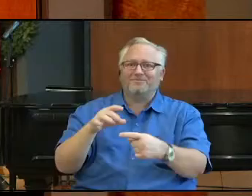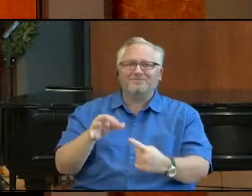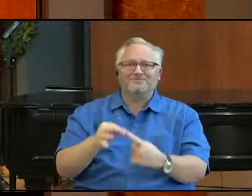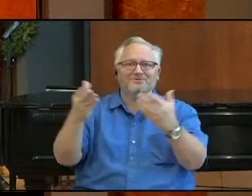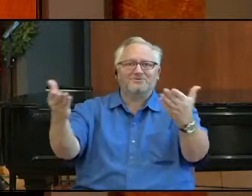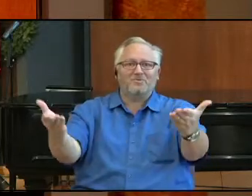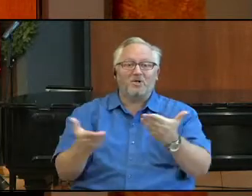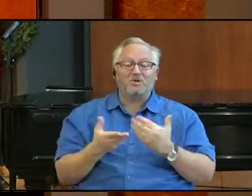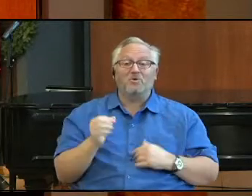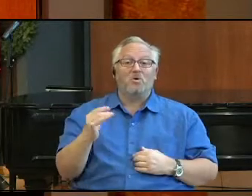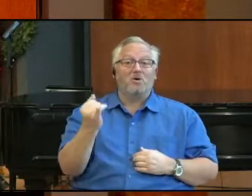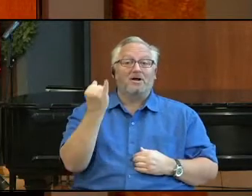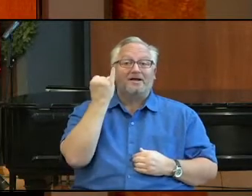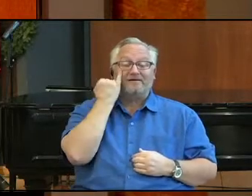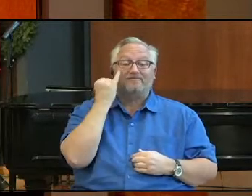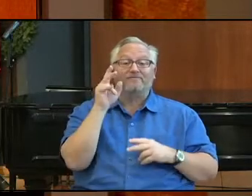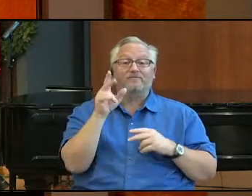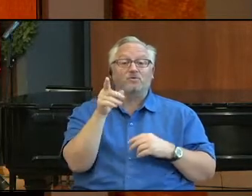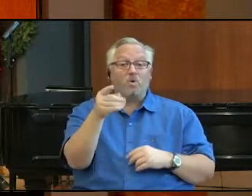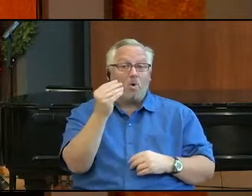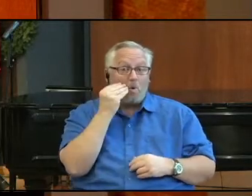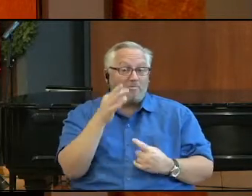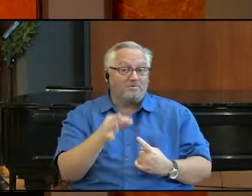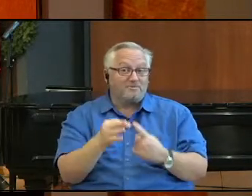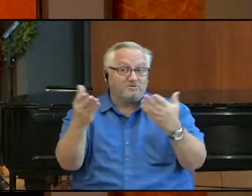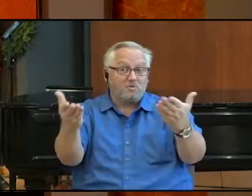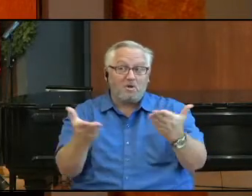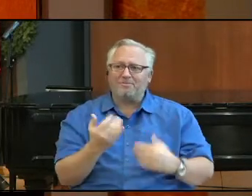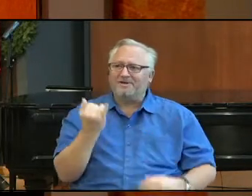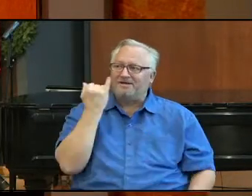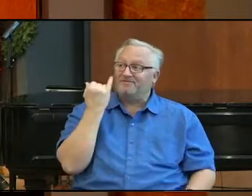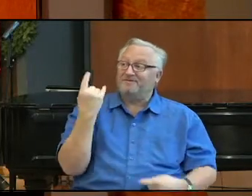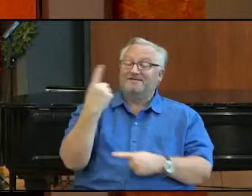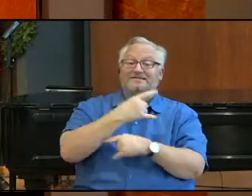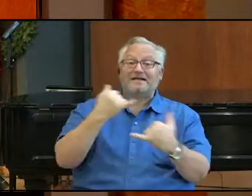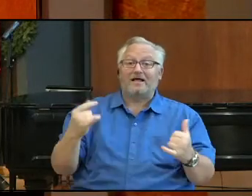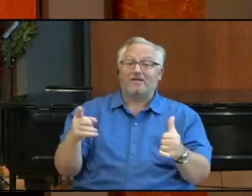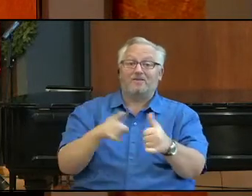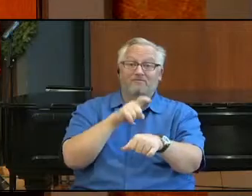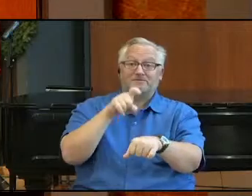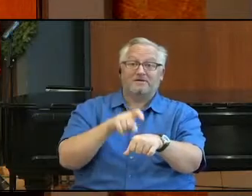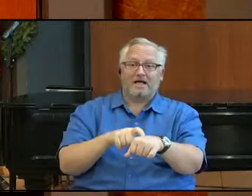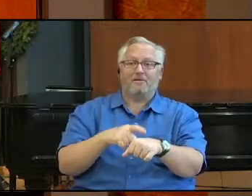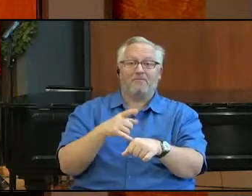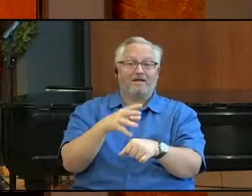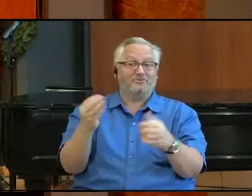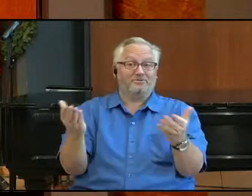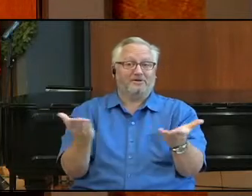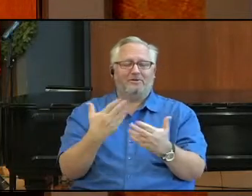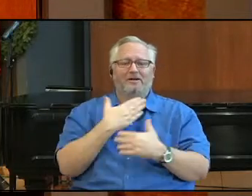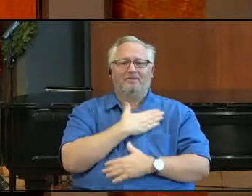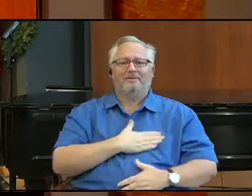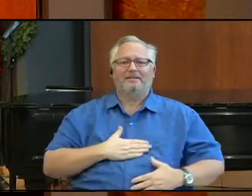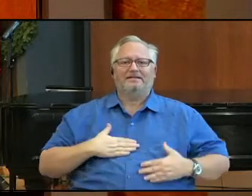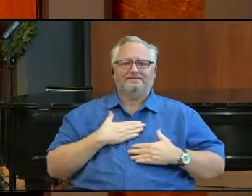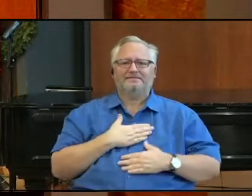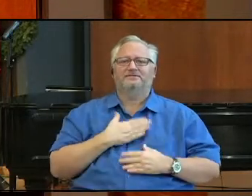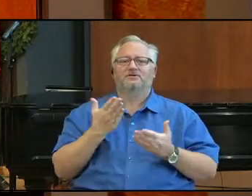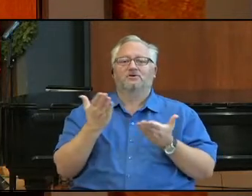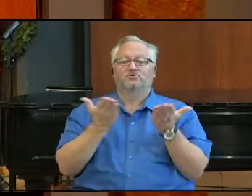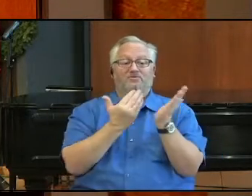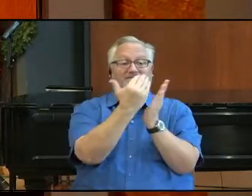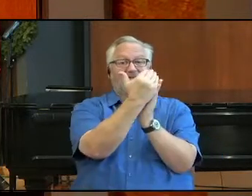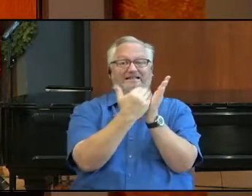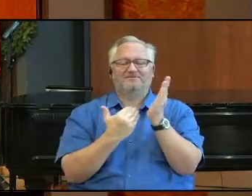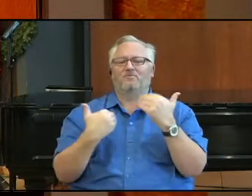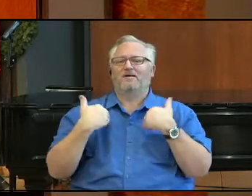welcome to those of you joining us from home. If today is your first time, we invite you to fill out a card that you can find in your order